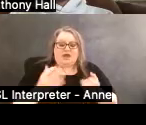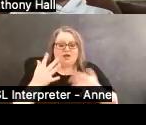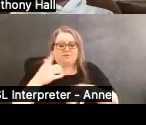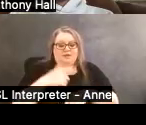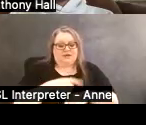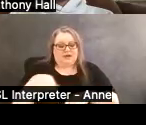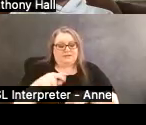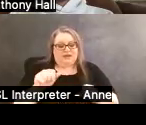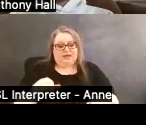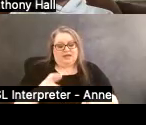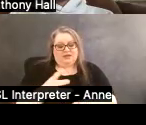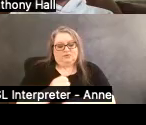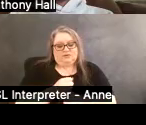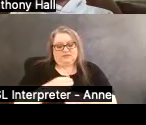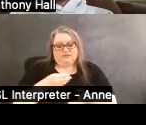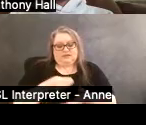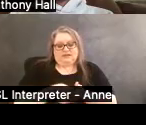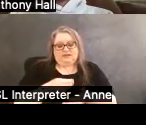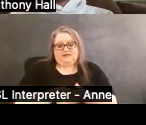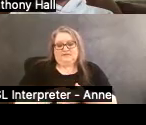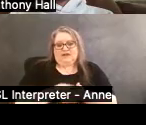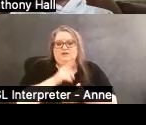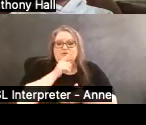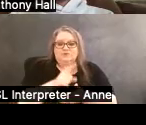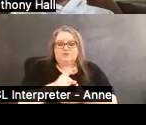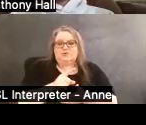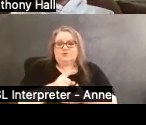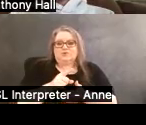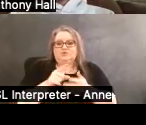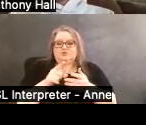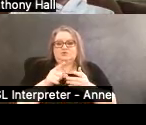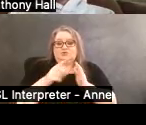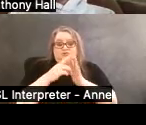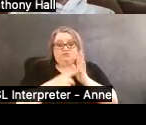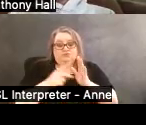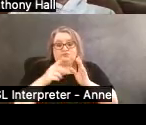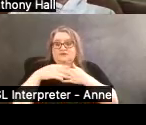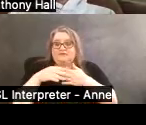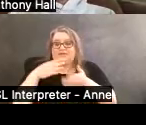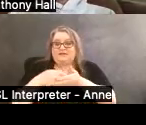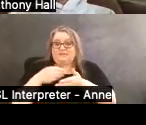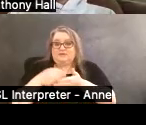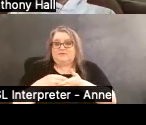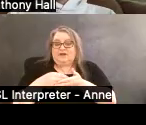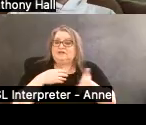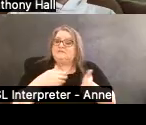receive funding. The true tenets of flexible funds is just that.